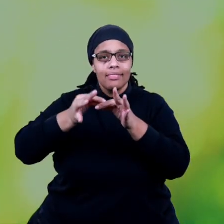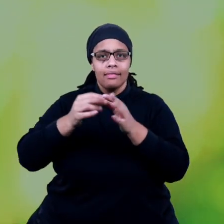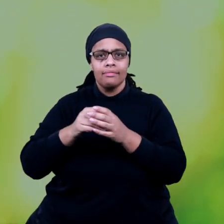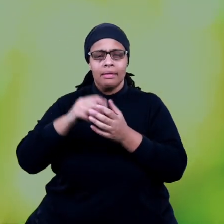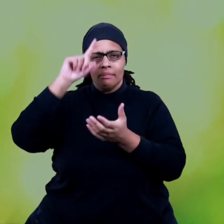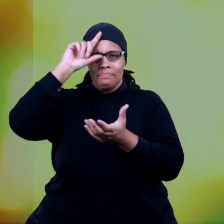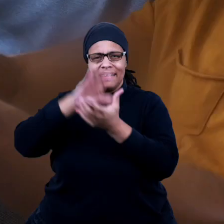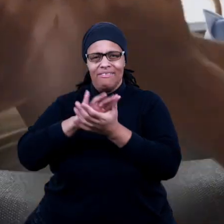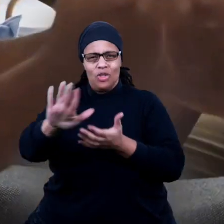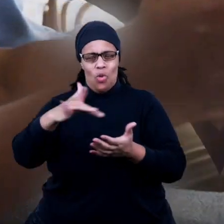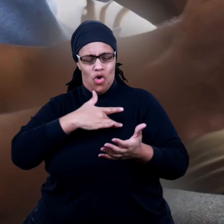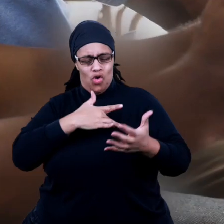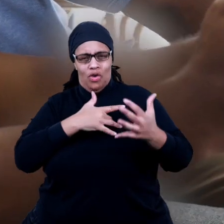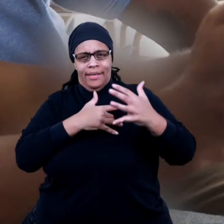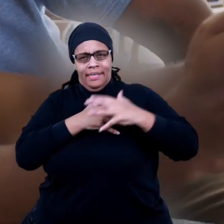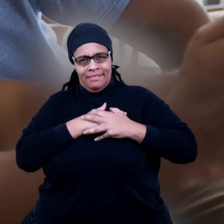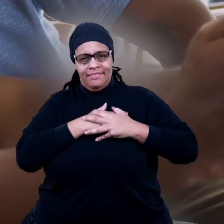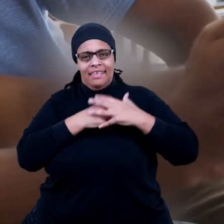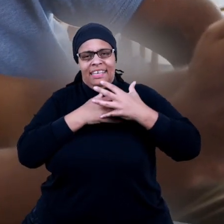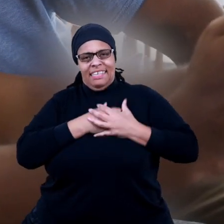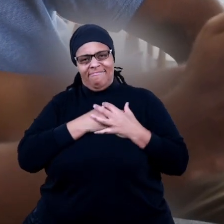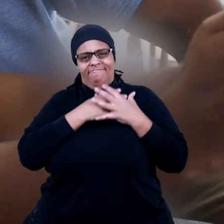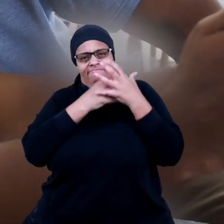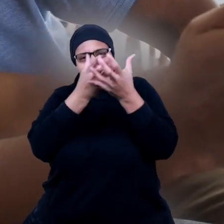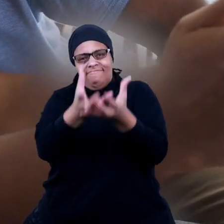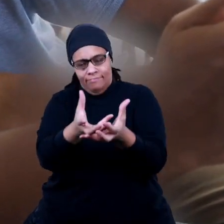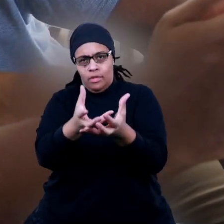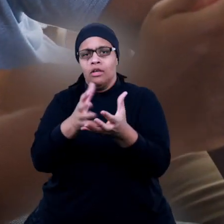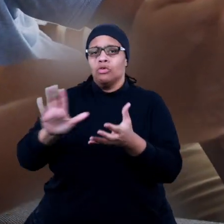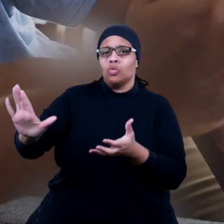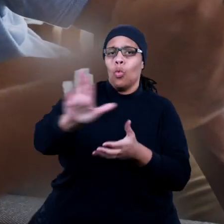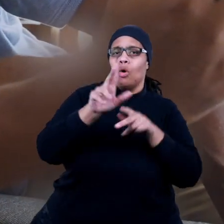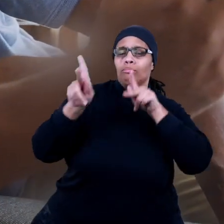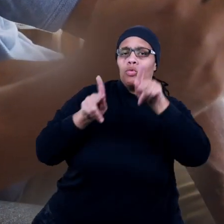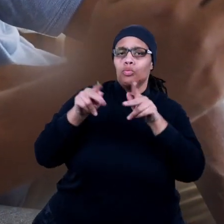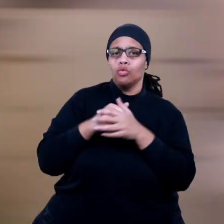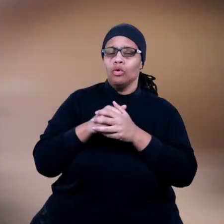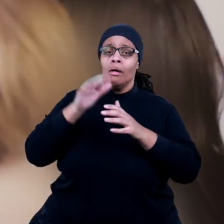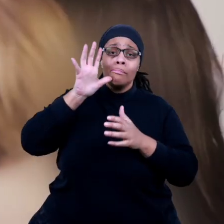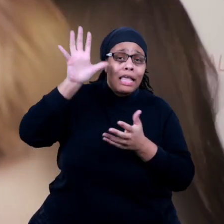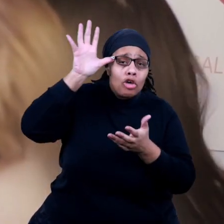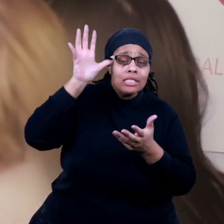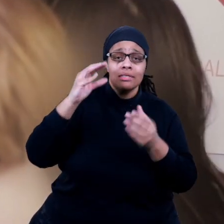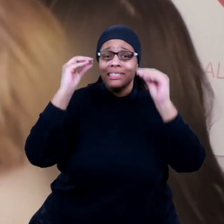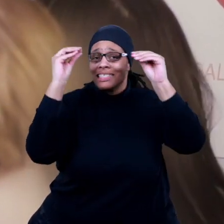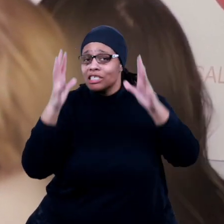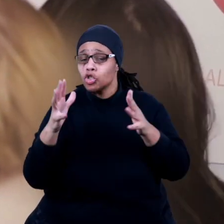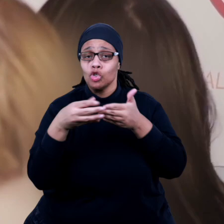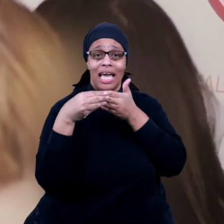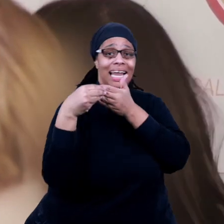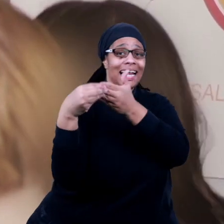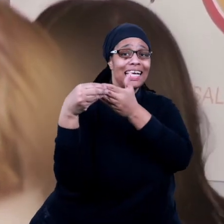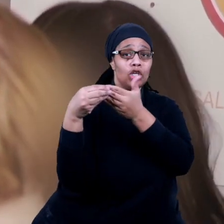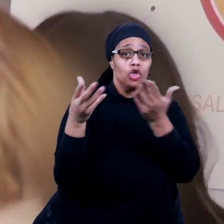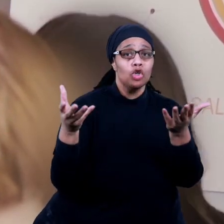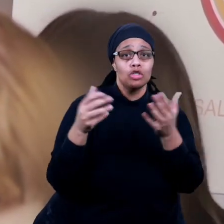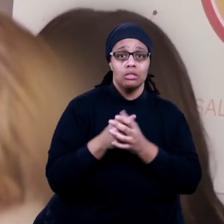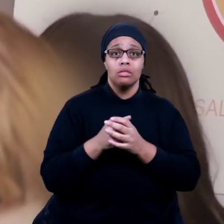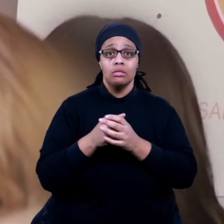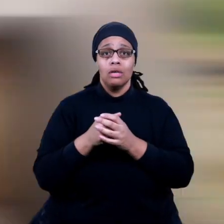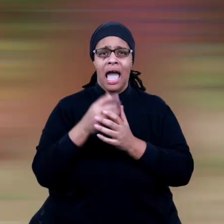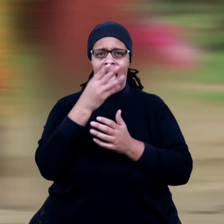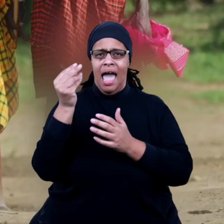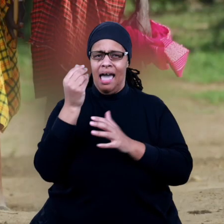faith. It is about believing with all your heart in your people, parents, teachers, and